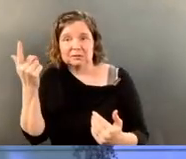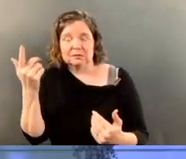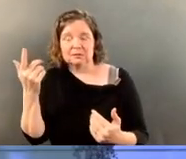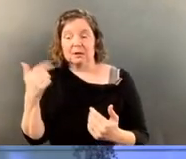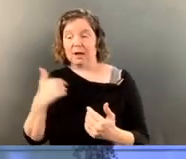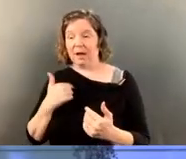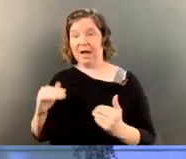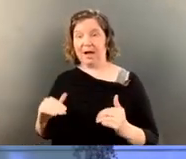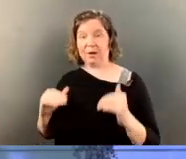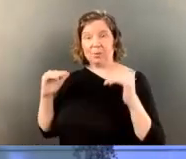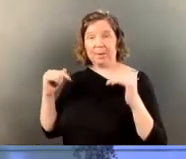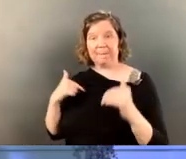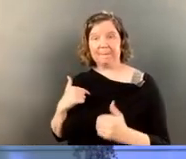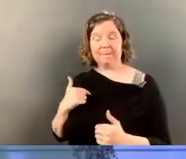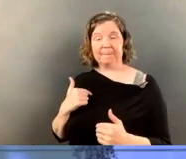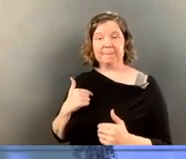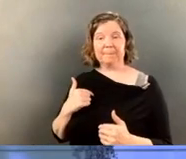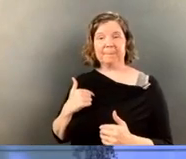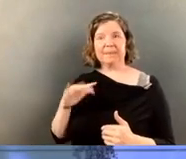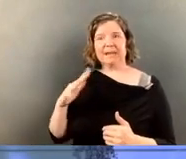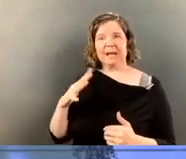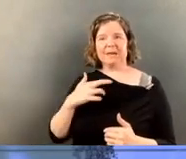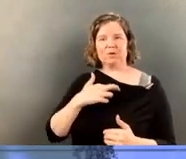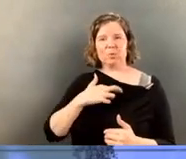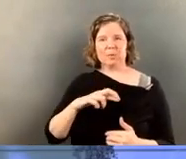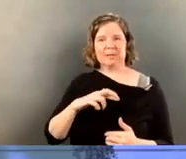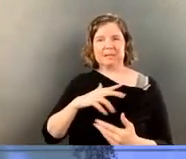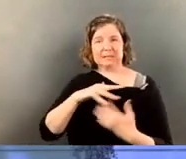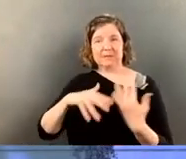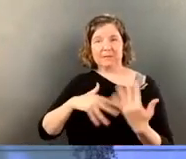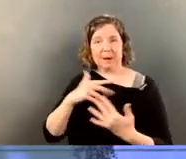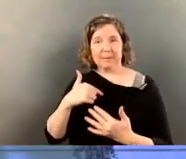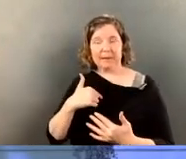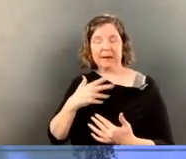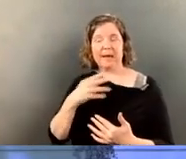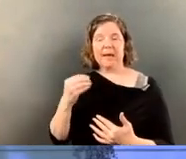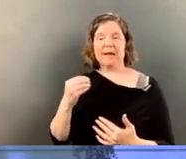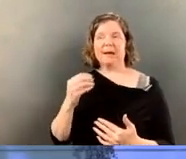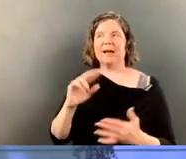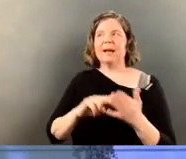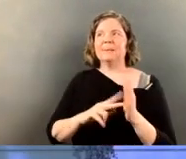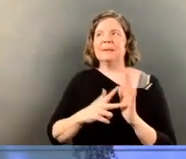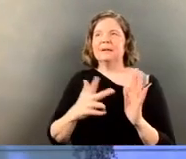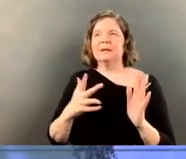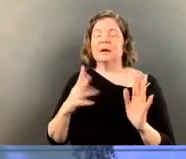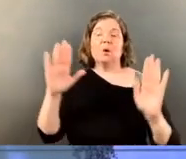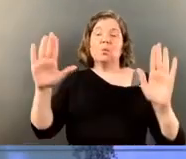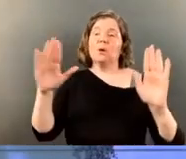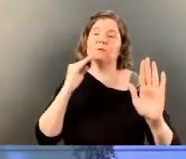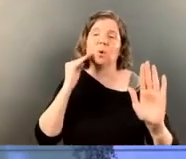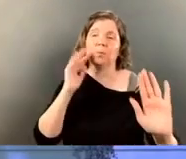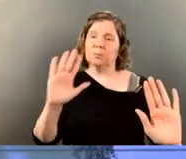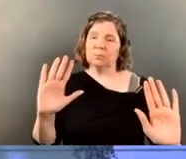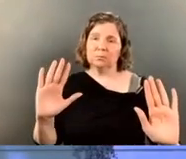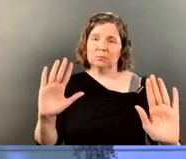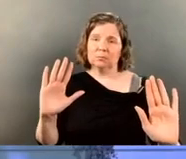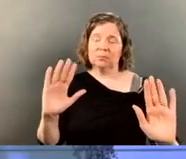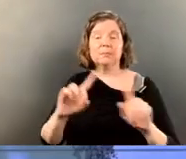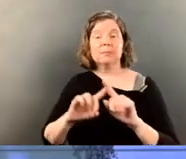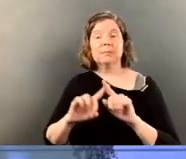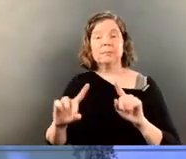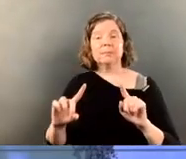I grew up in a kind of a religious environment, and I mean, wonderful home.